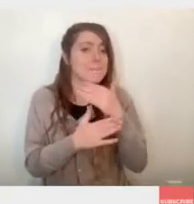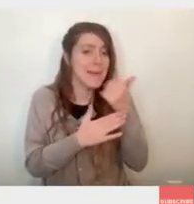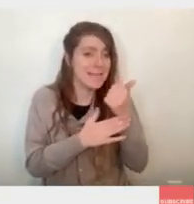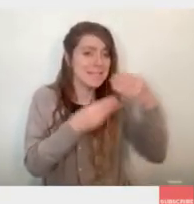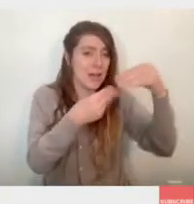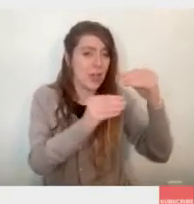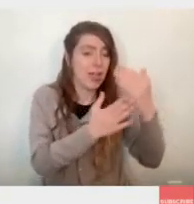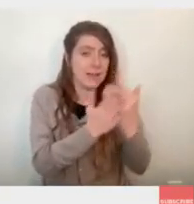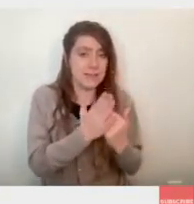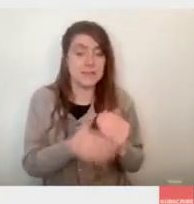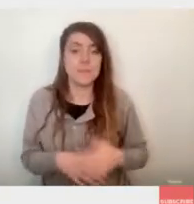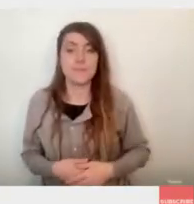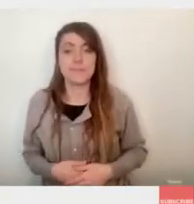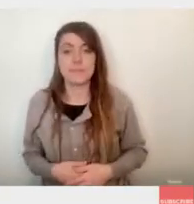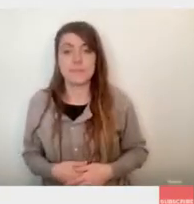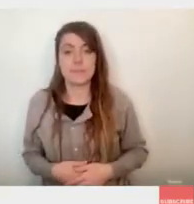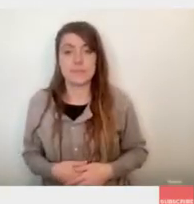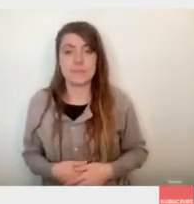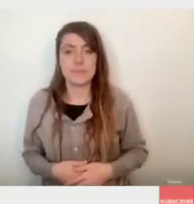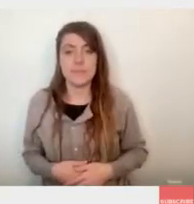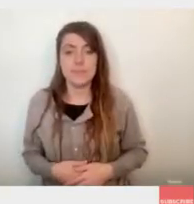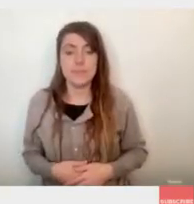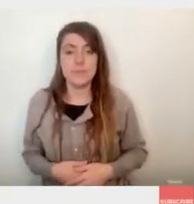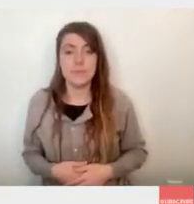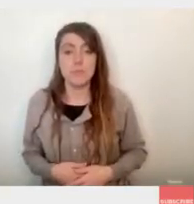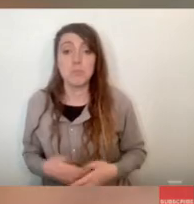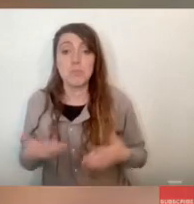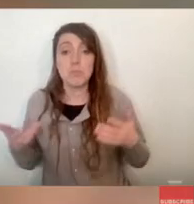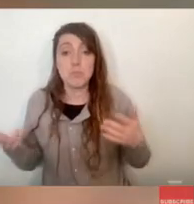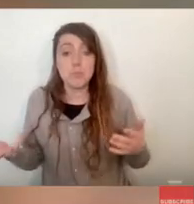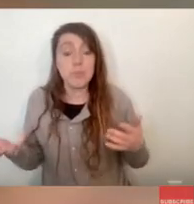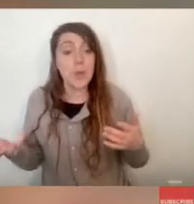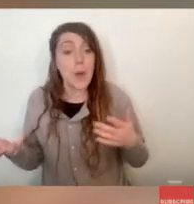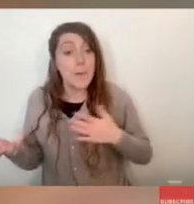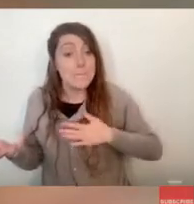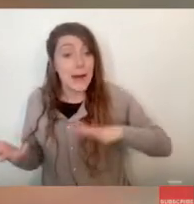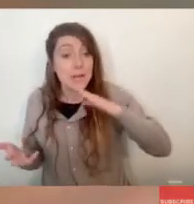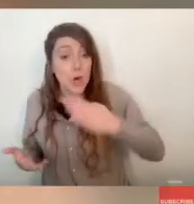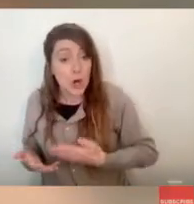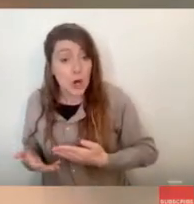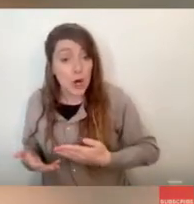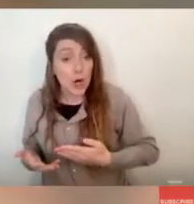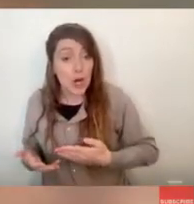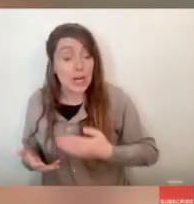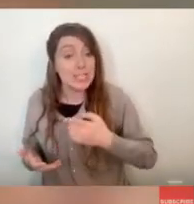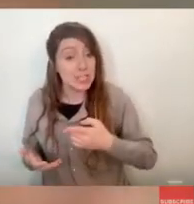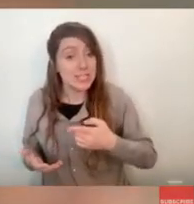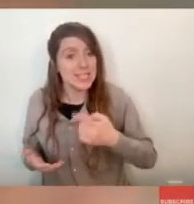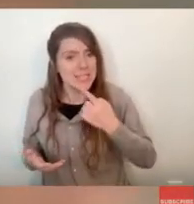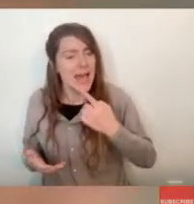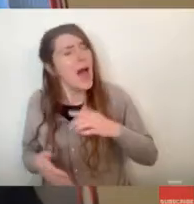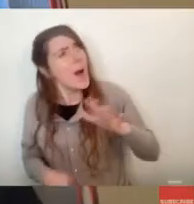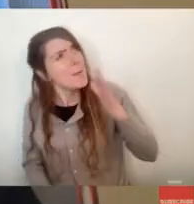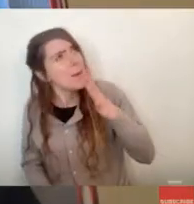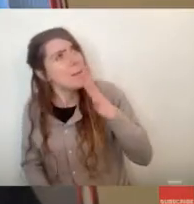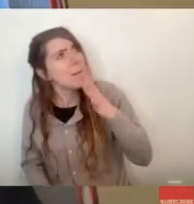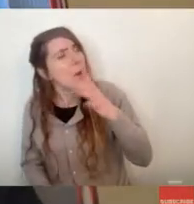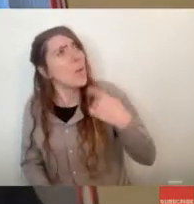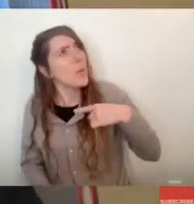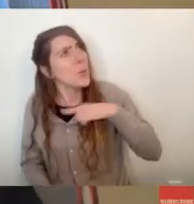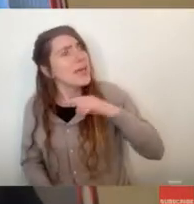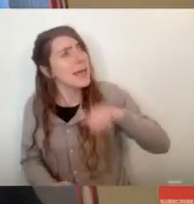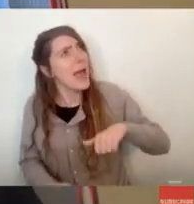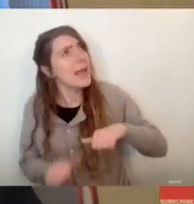make his life a lot better. And her first, without a second thought, she's like, Mommy, we could help everybody. We should keep helping people. The video made